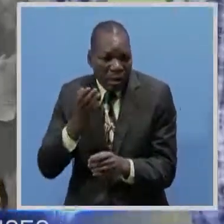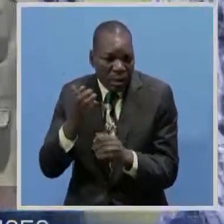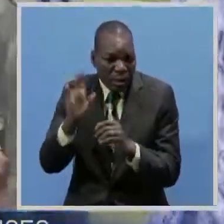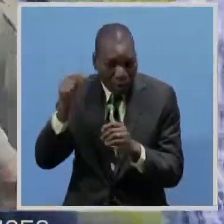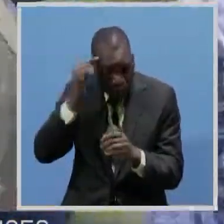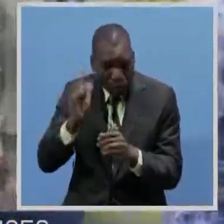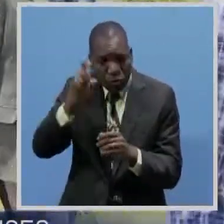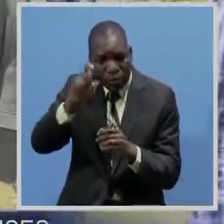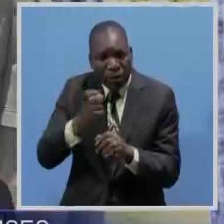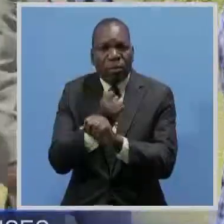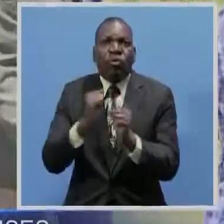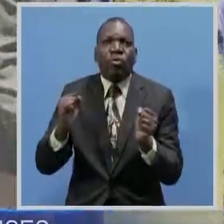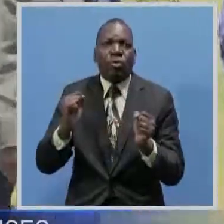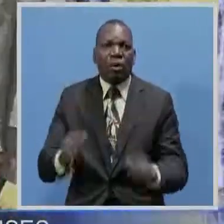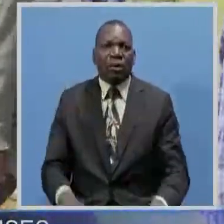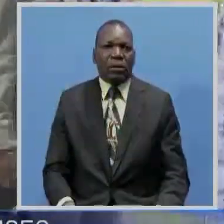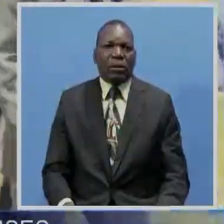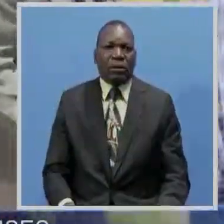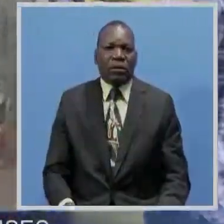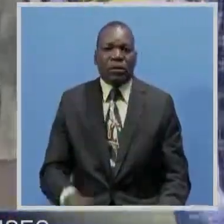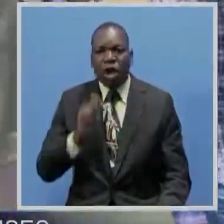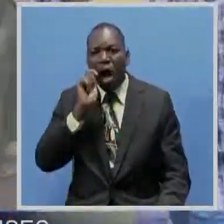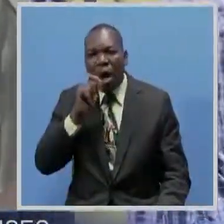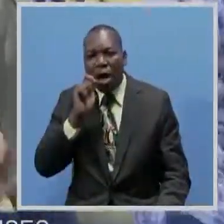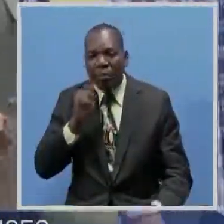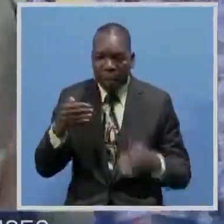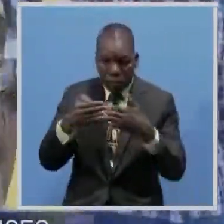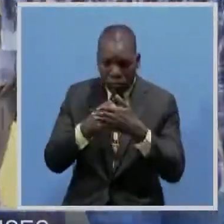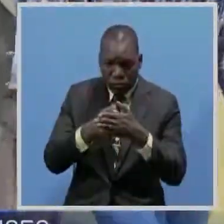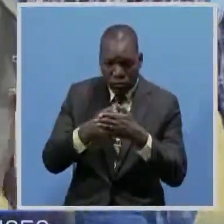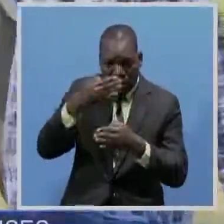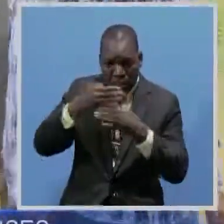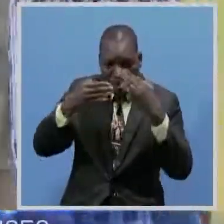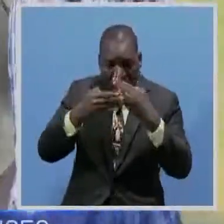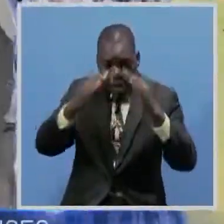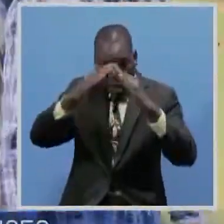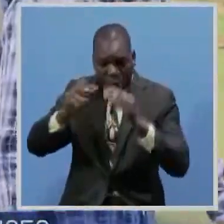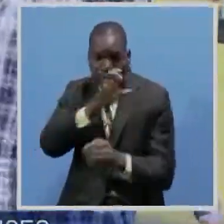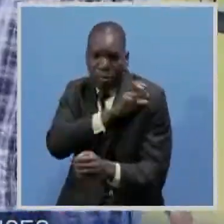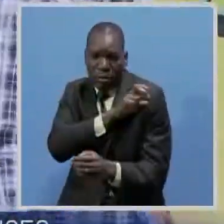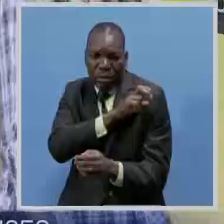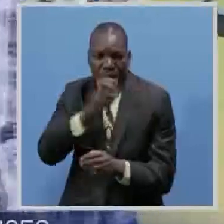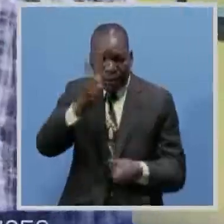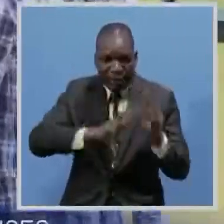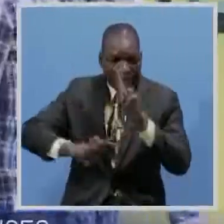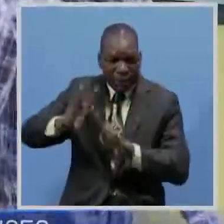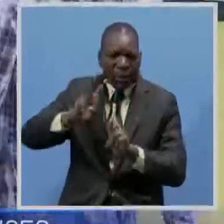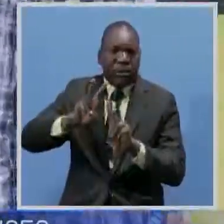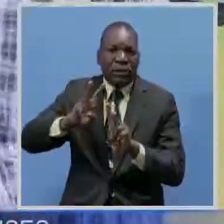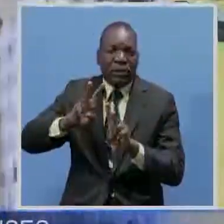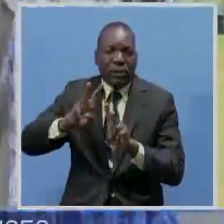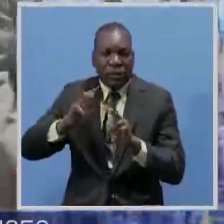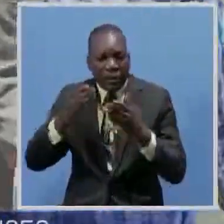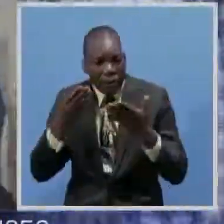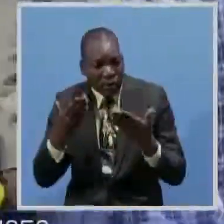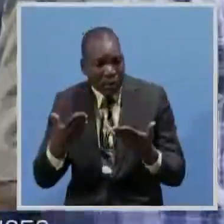needs. President Lungu said this when he inspected the newly constructed police houses in Kanyama constituency.